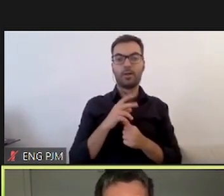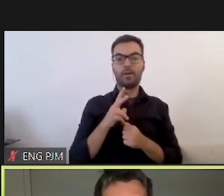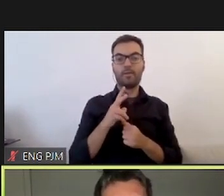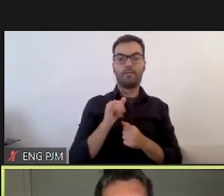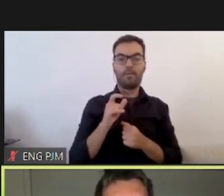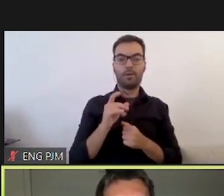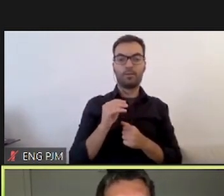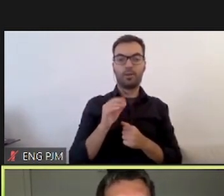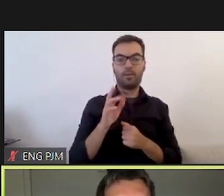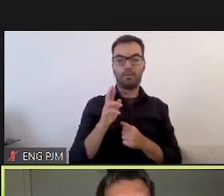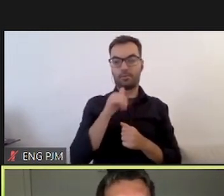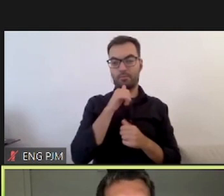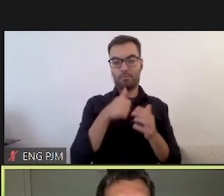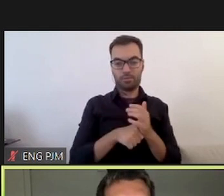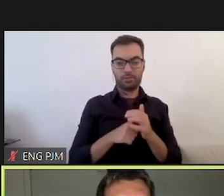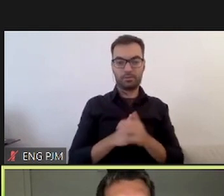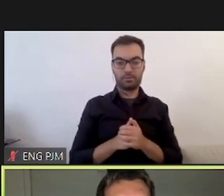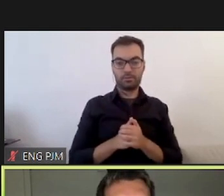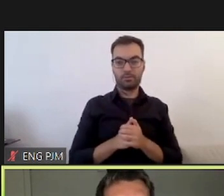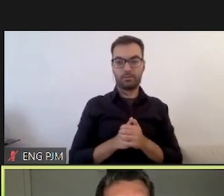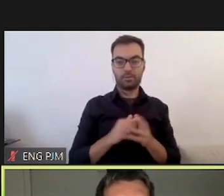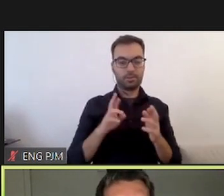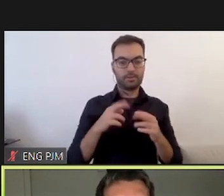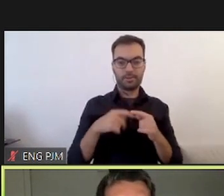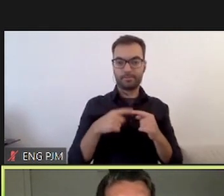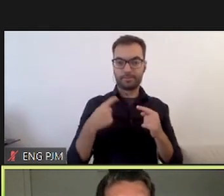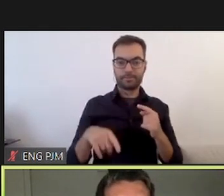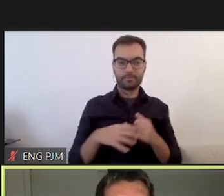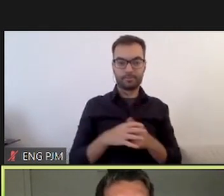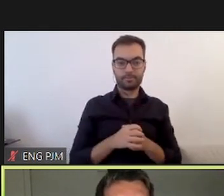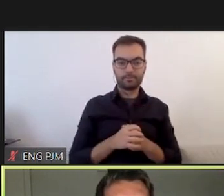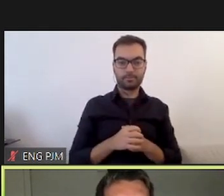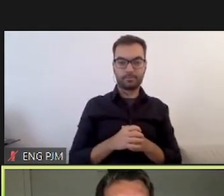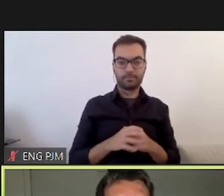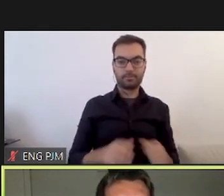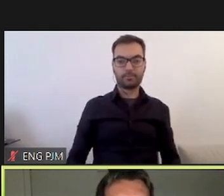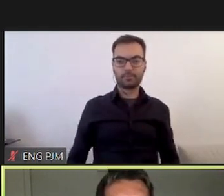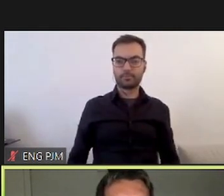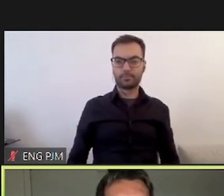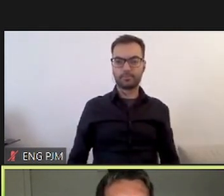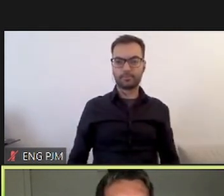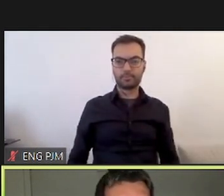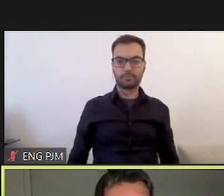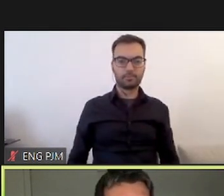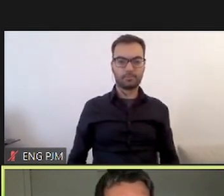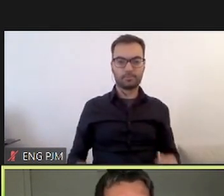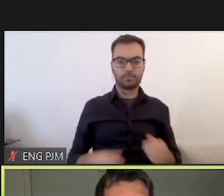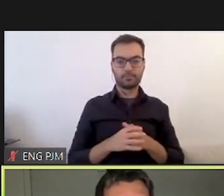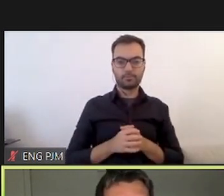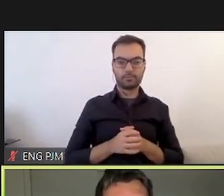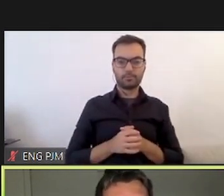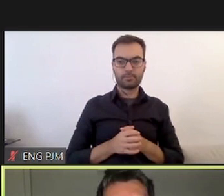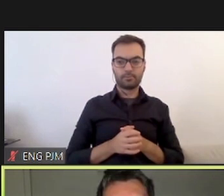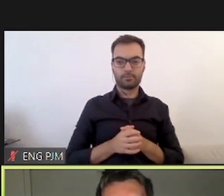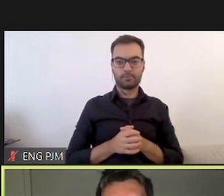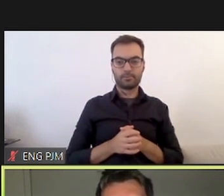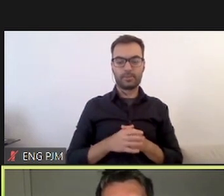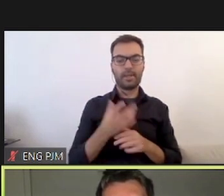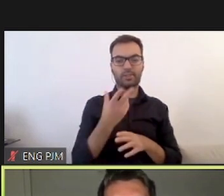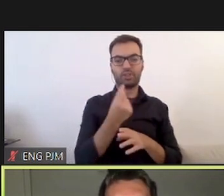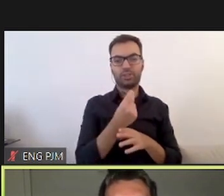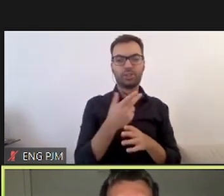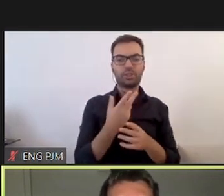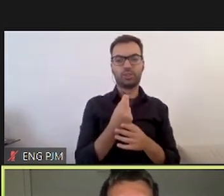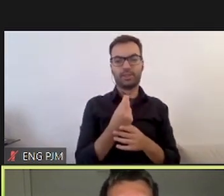voiceover. And you can see link visited link visited link, and you can see here you